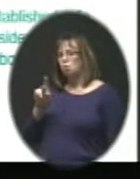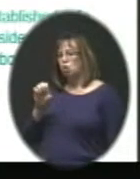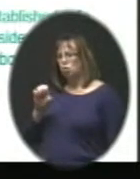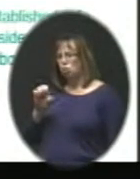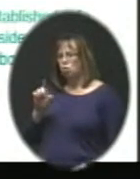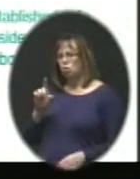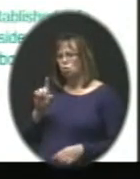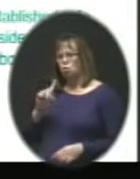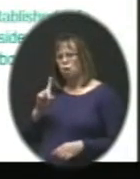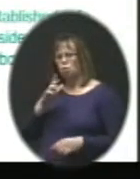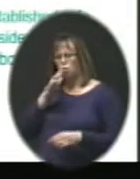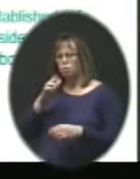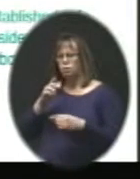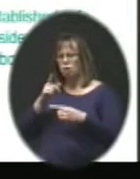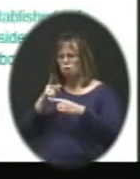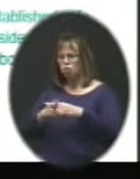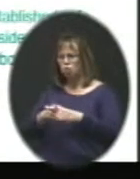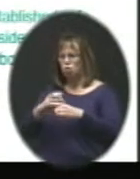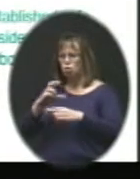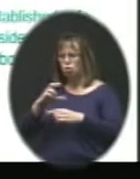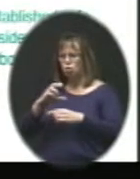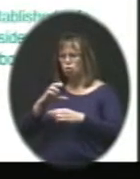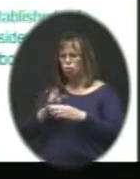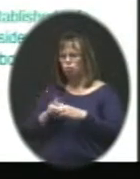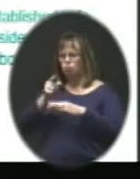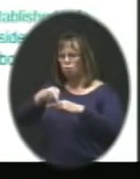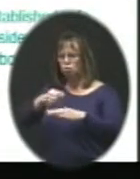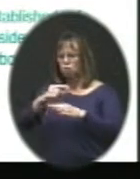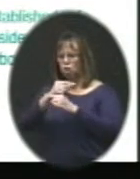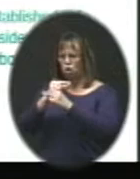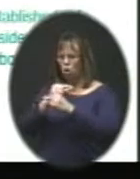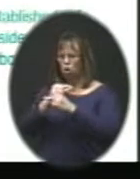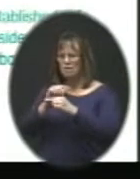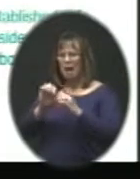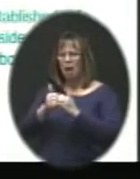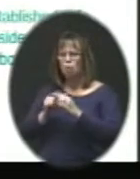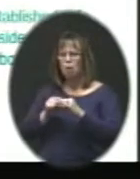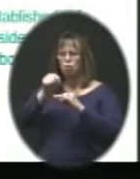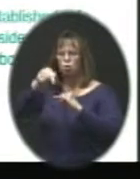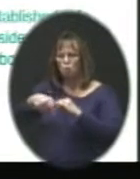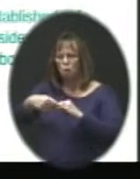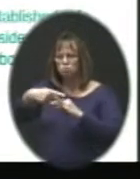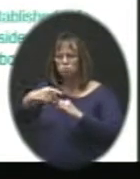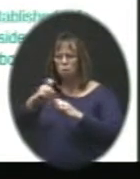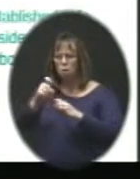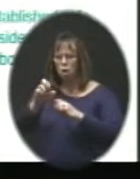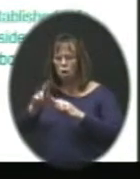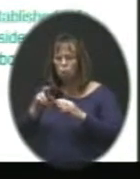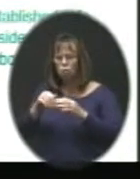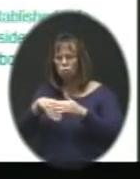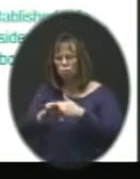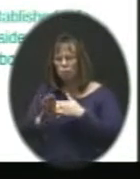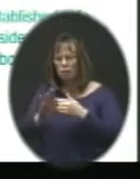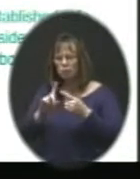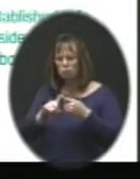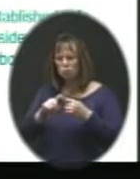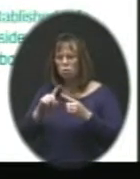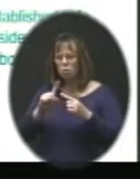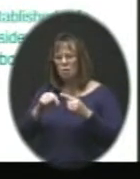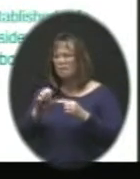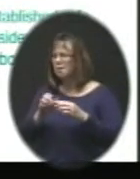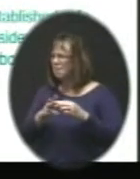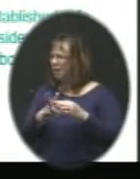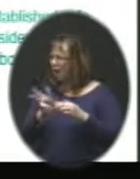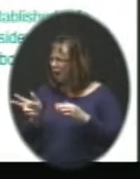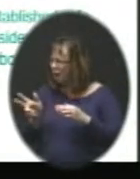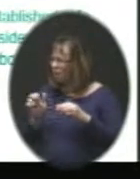crossing guards going to be? Where are the signals going to be? How am I going to get it from Cedar Brook across Parker to get into Grayson Place to come up? And then when I come out of Grayson